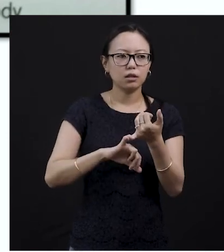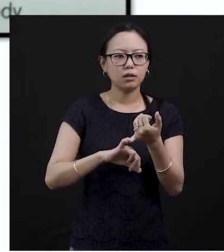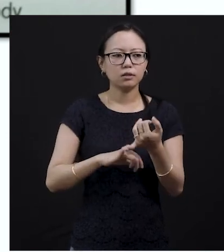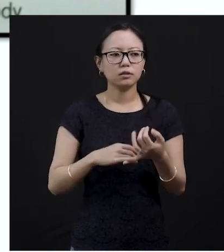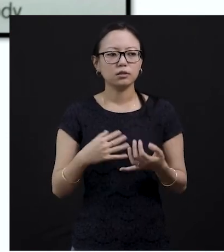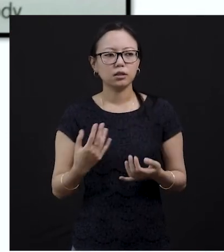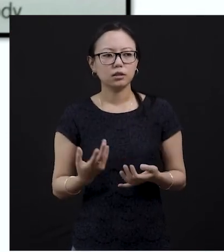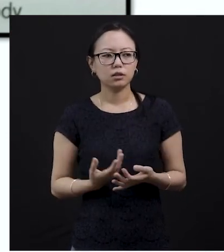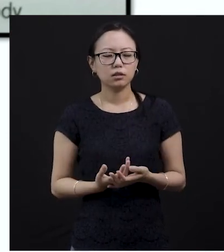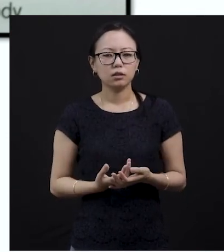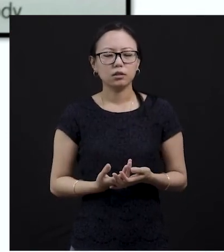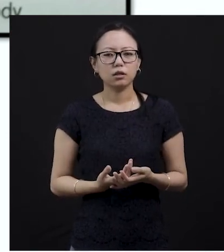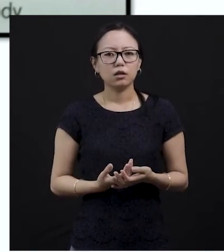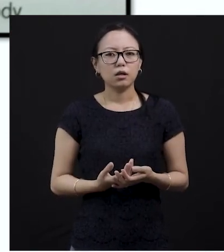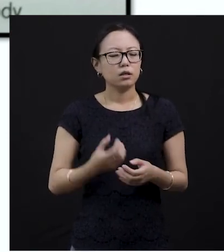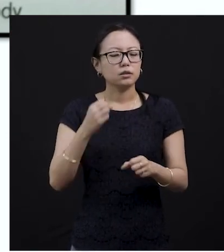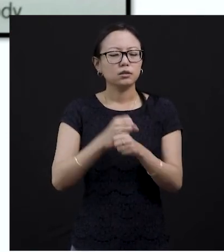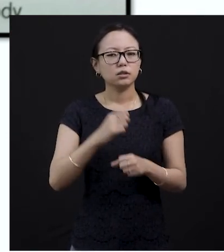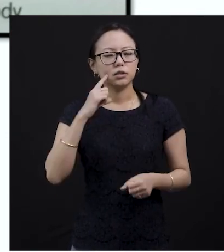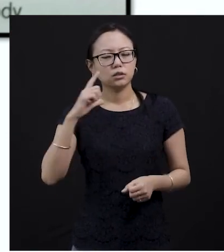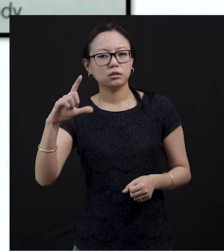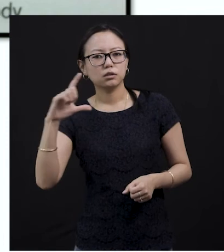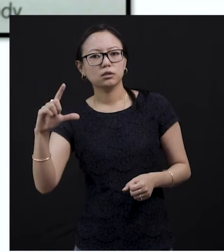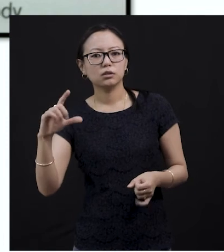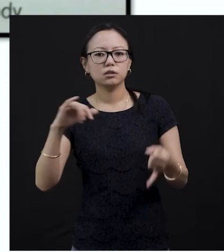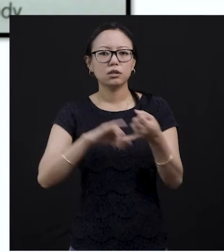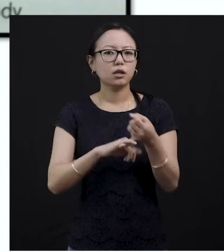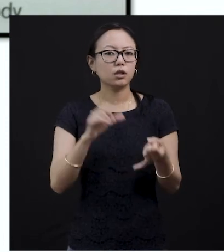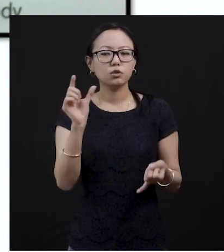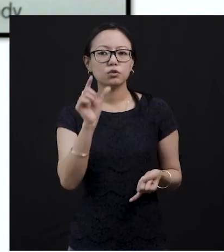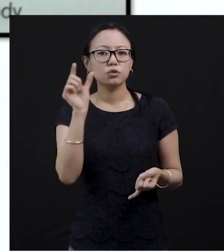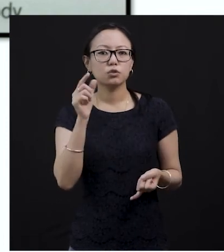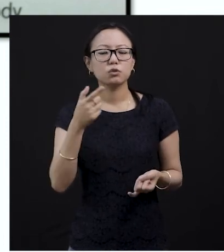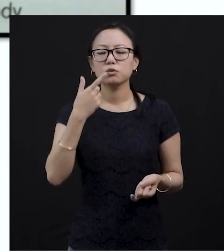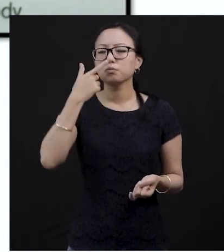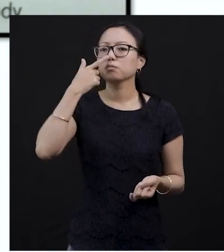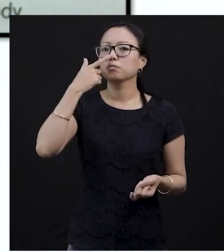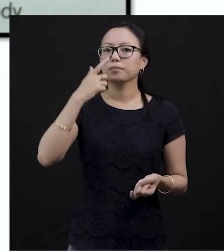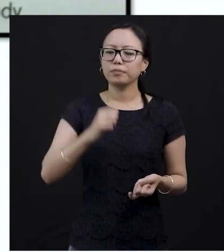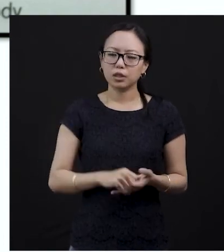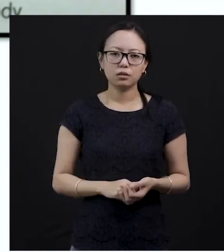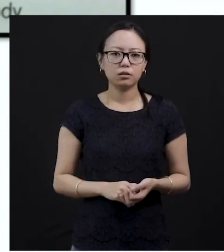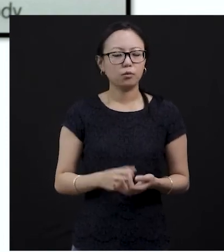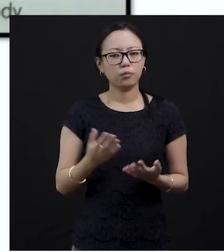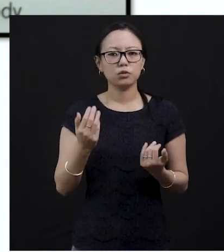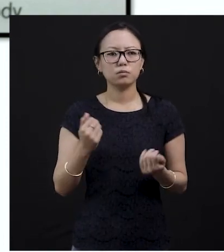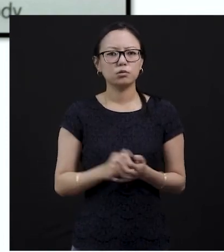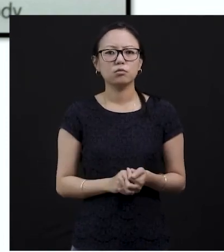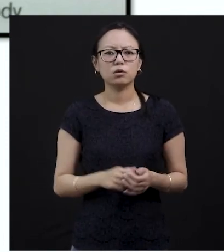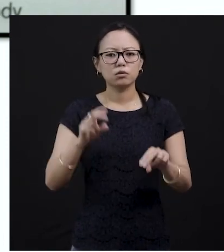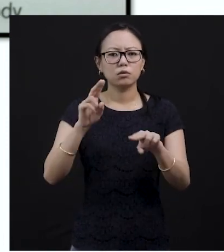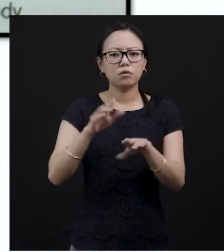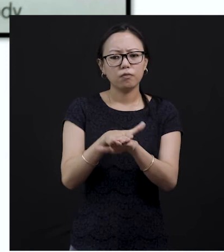breathing, okay? Students, they have gills so that they can breathe the oxygen which is dissolved